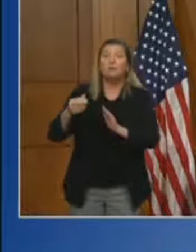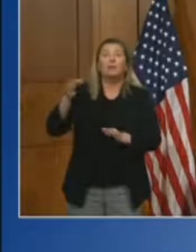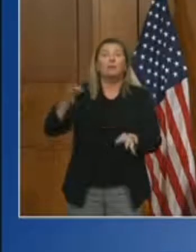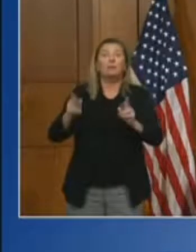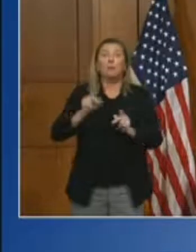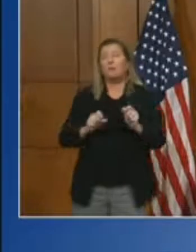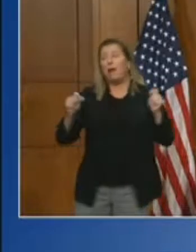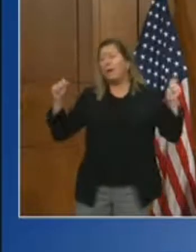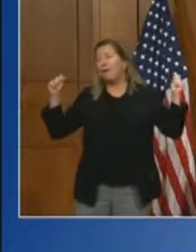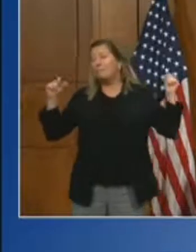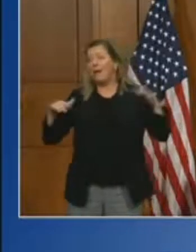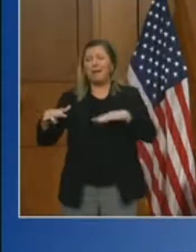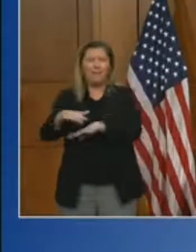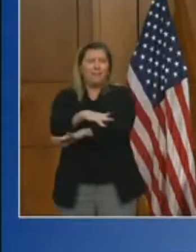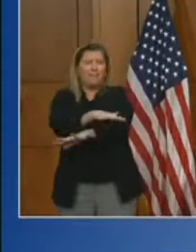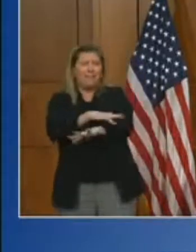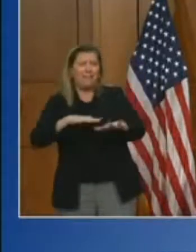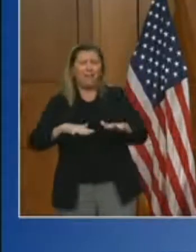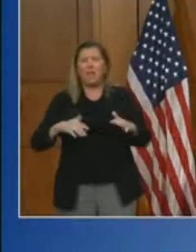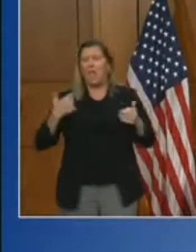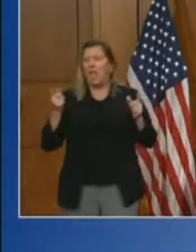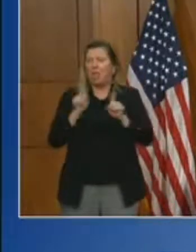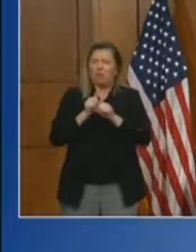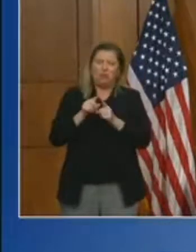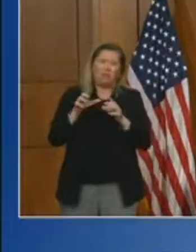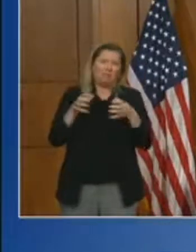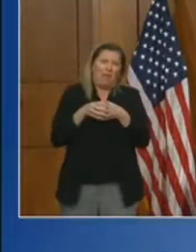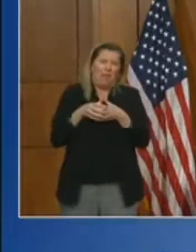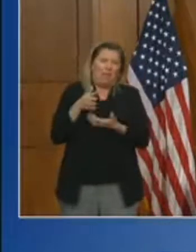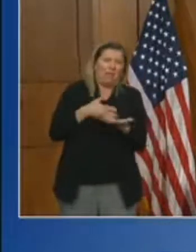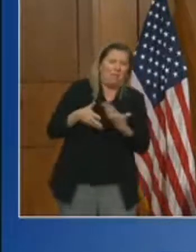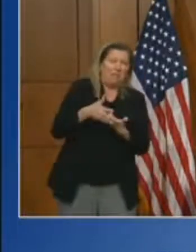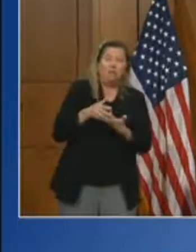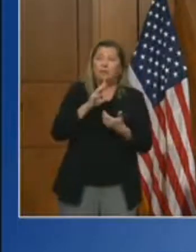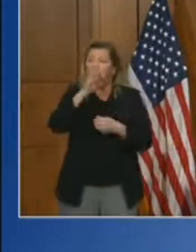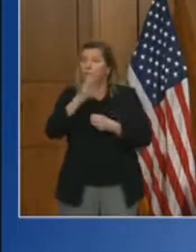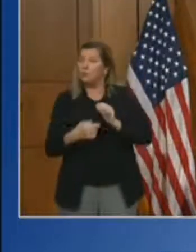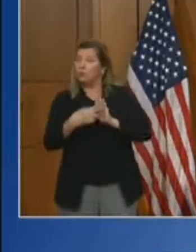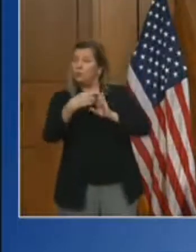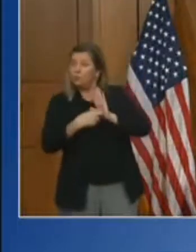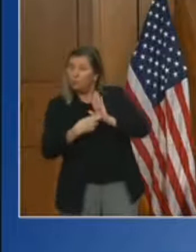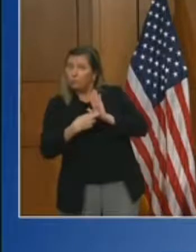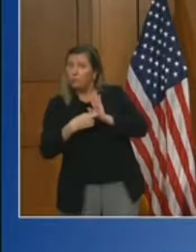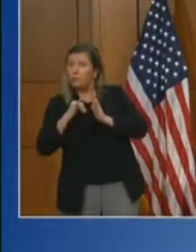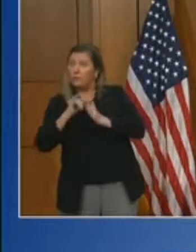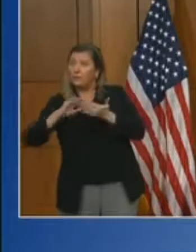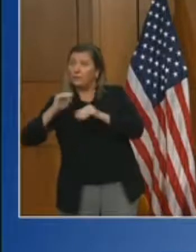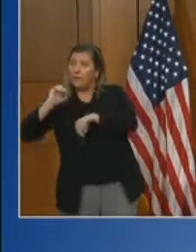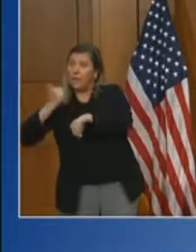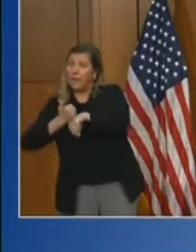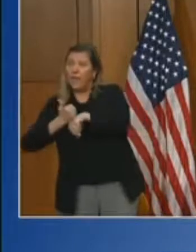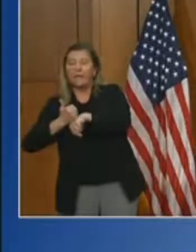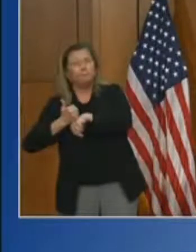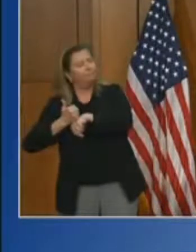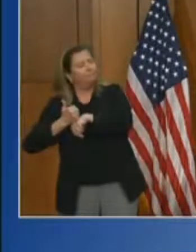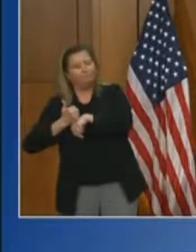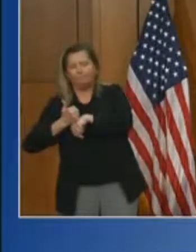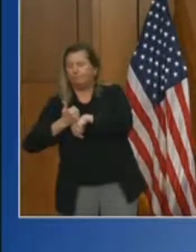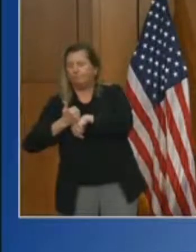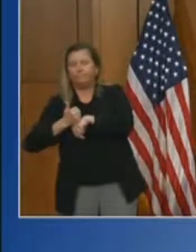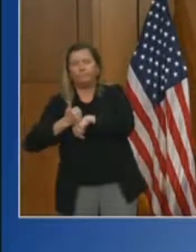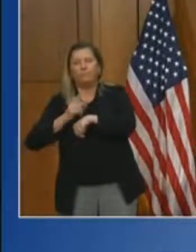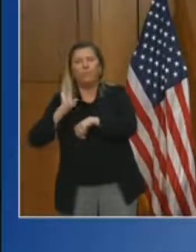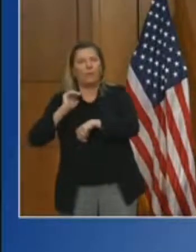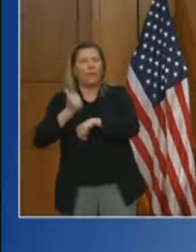beaches and ignore social distancing rules or the regulations the city has put into place, I will not hesitate